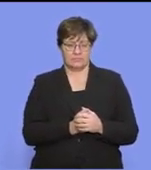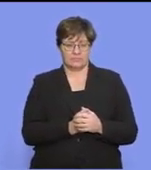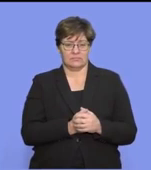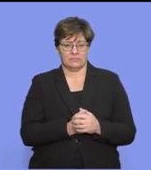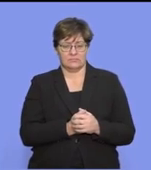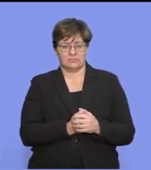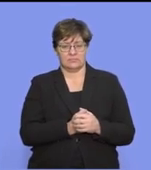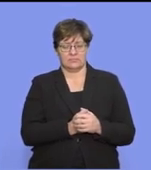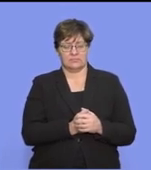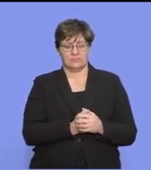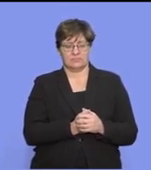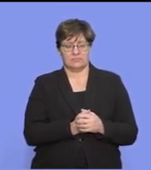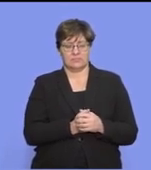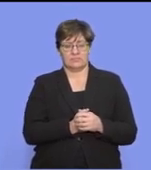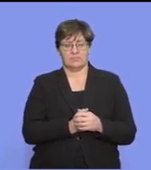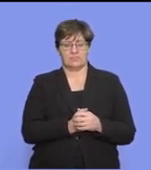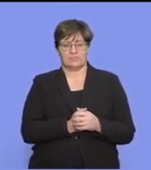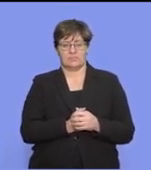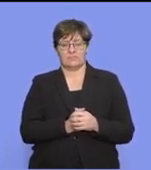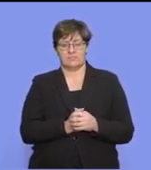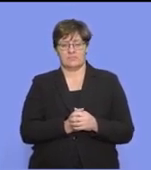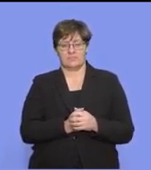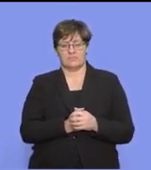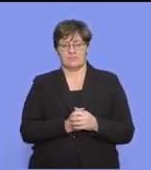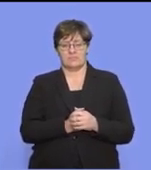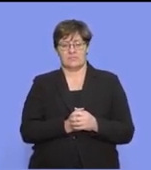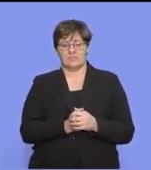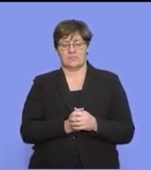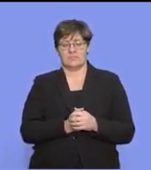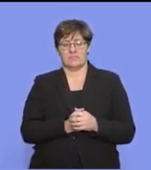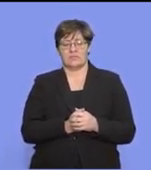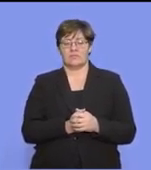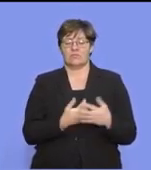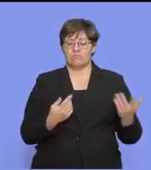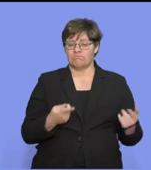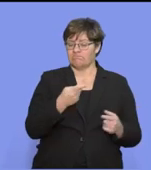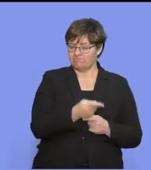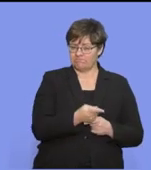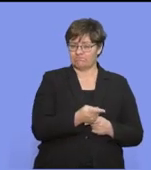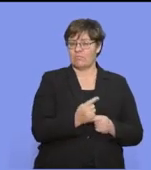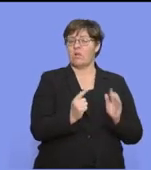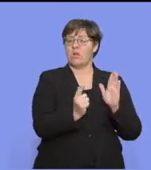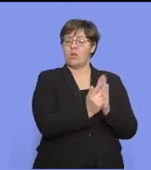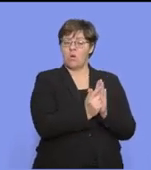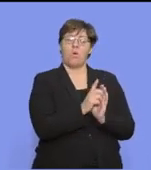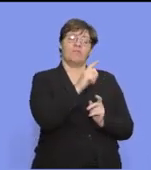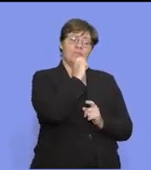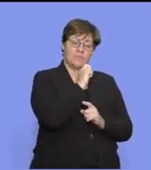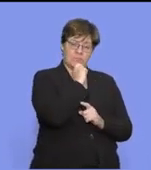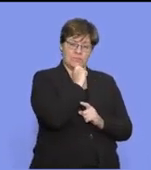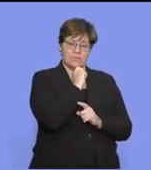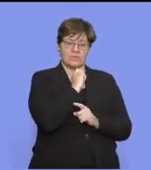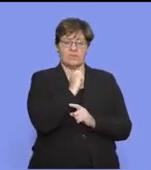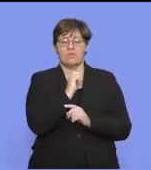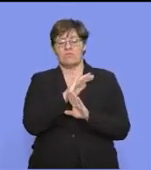it becomes smaller, or it can even disappear. Okay, so that then is his law of